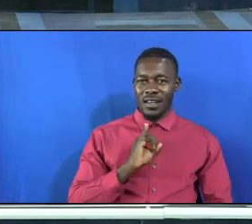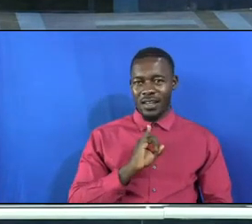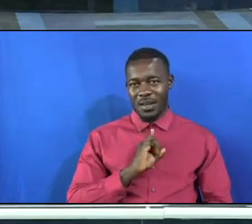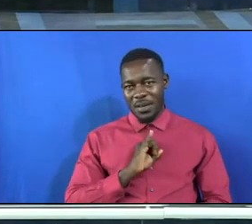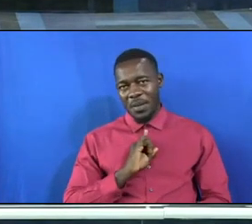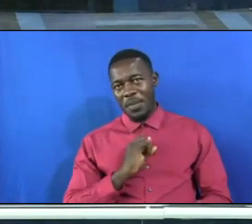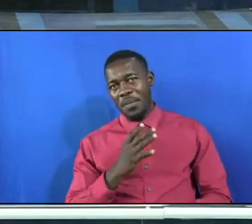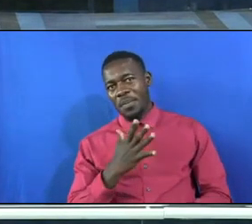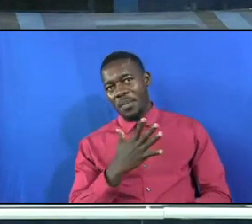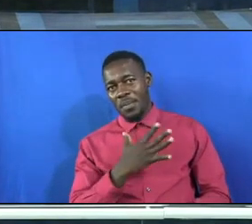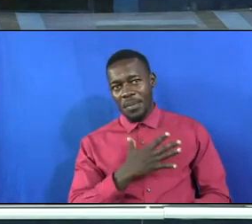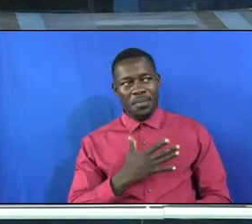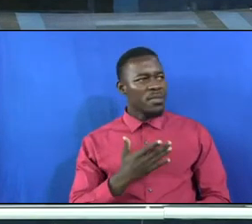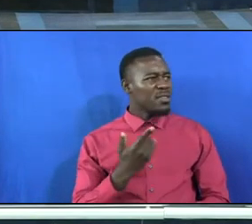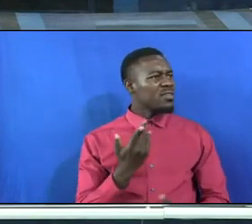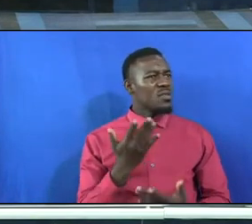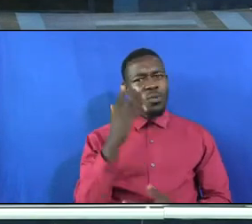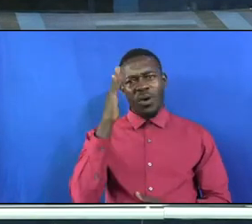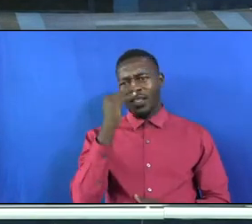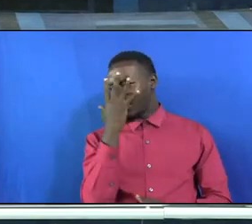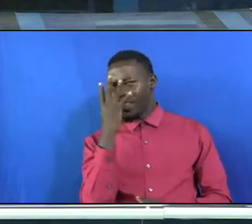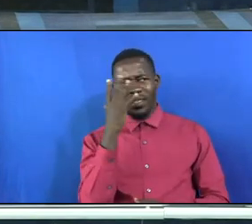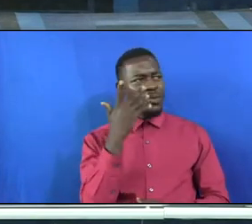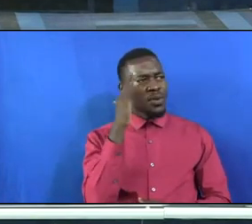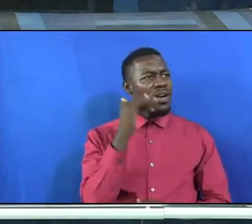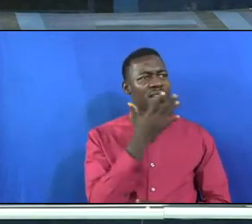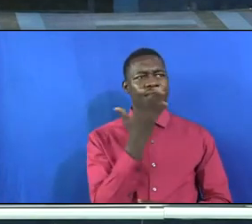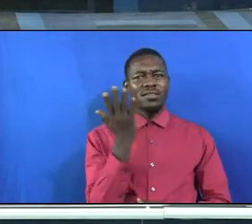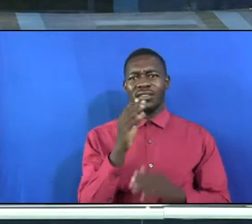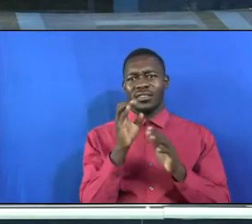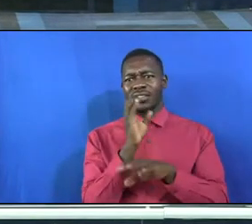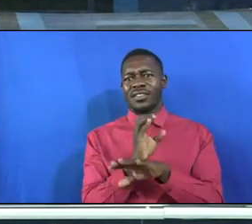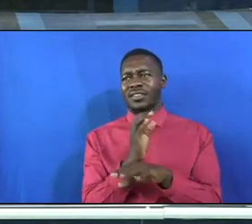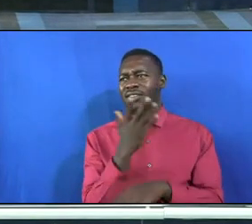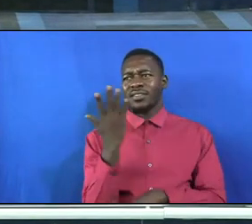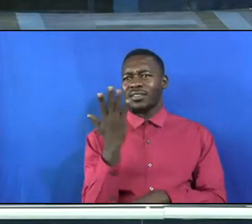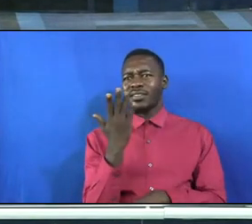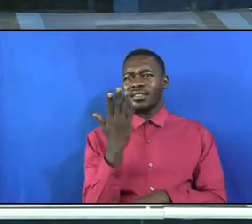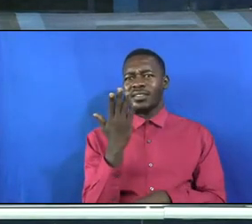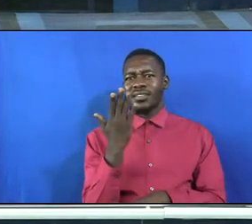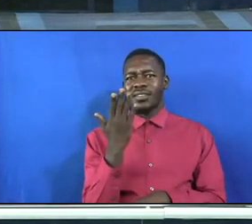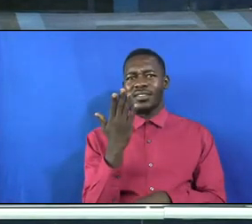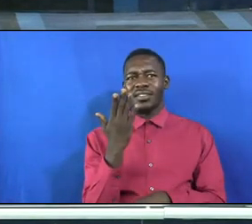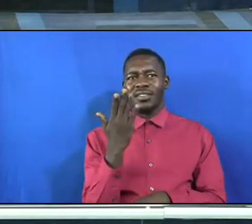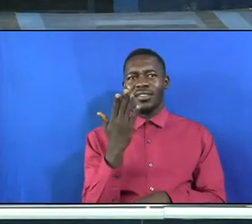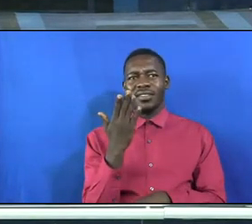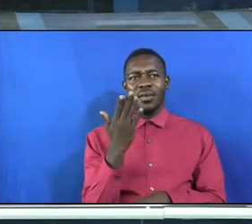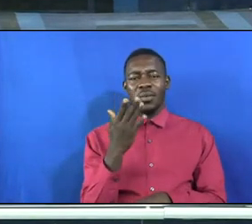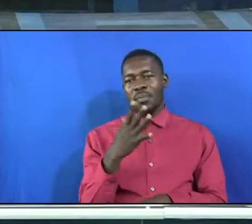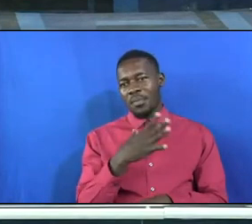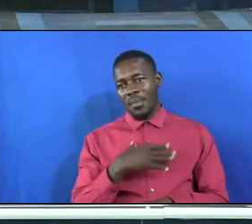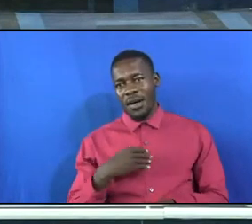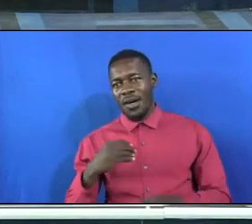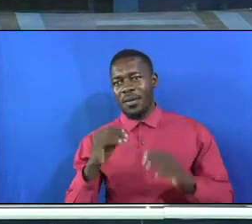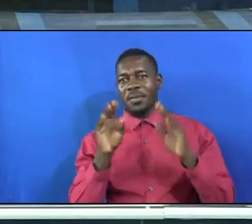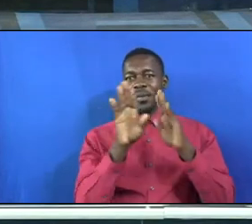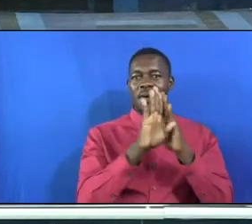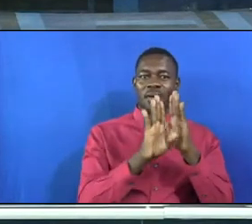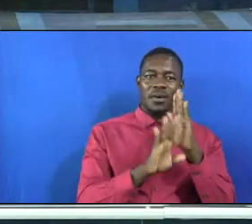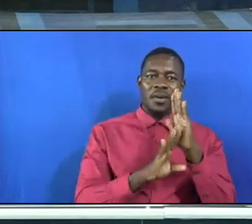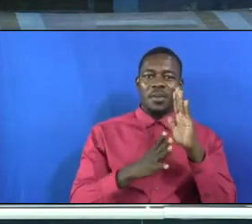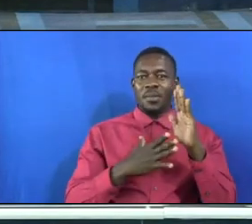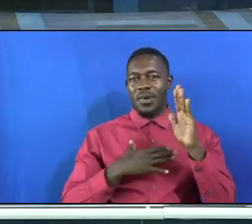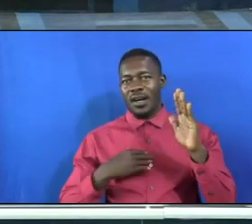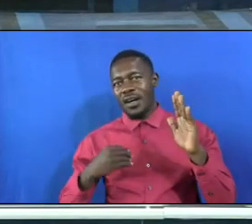Come on, church. We cannot try to lift up our weapons, right? Can we? No. My